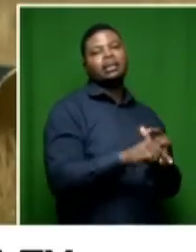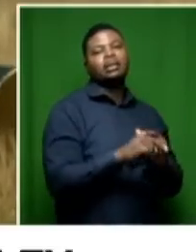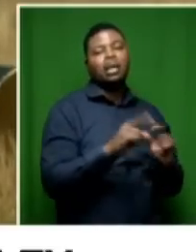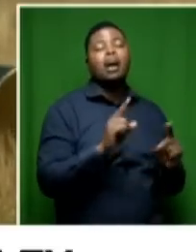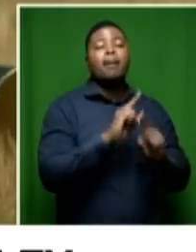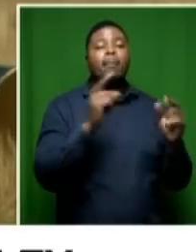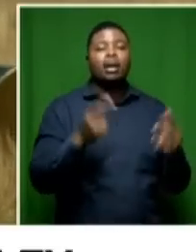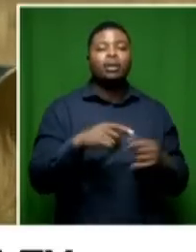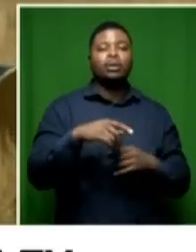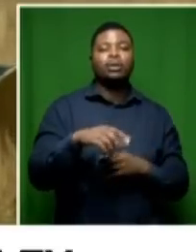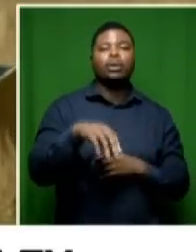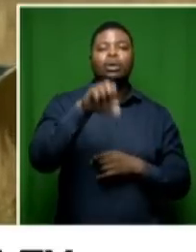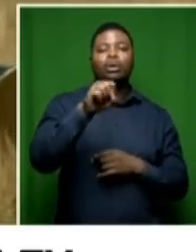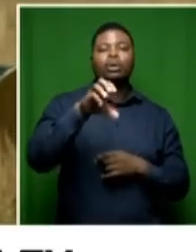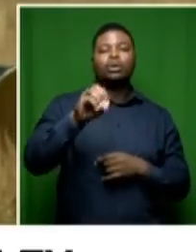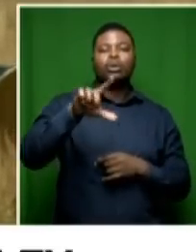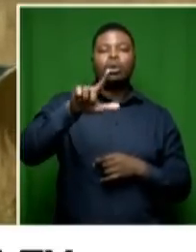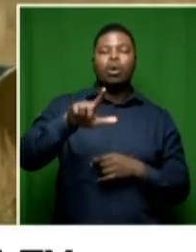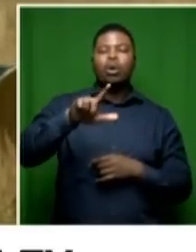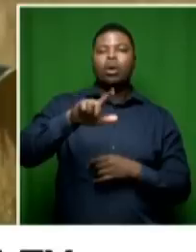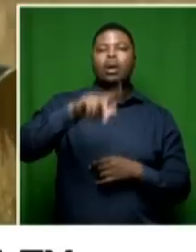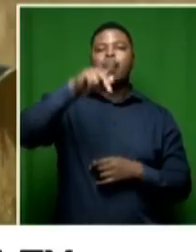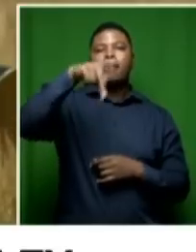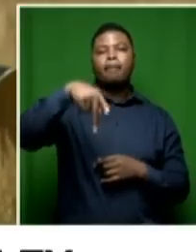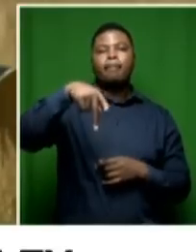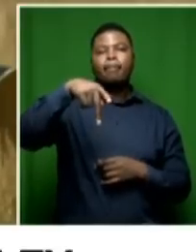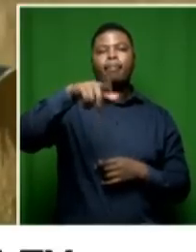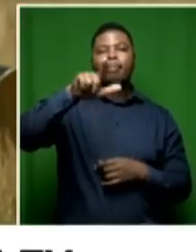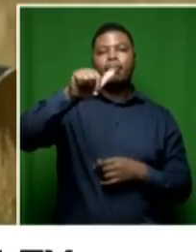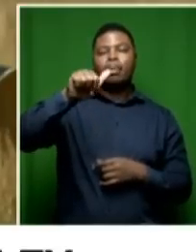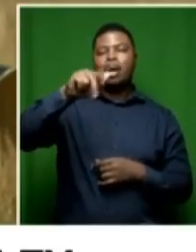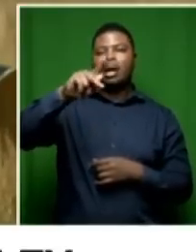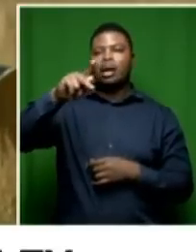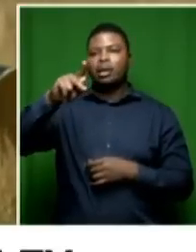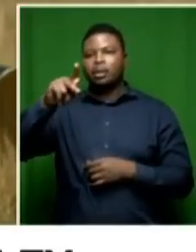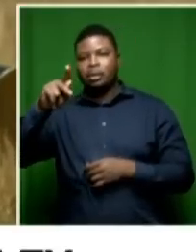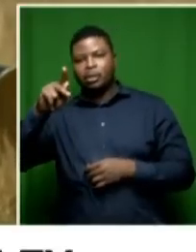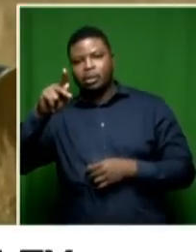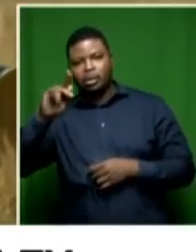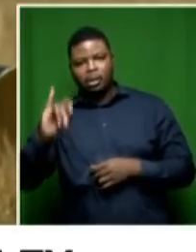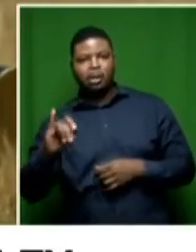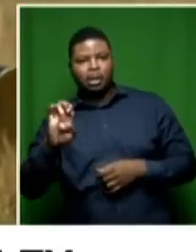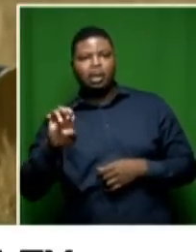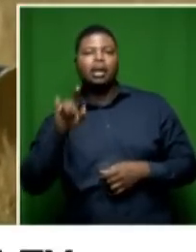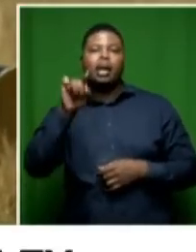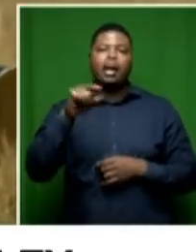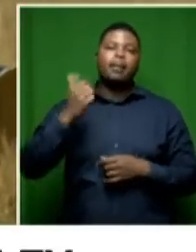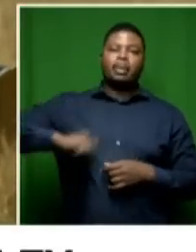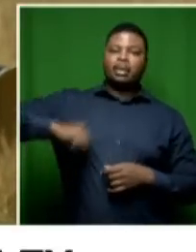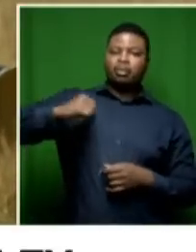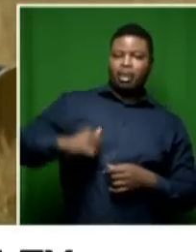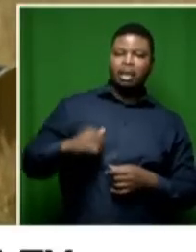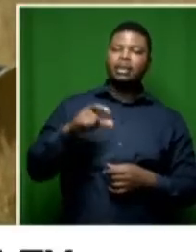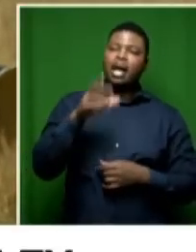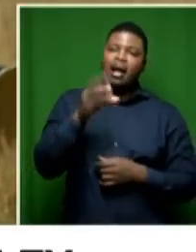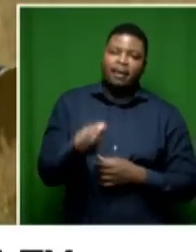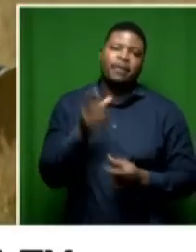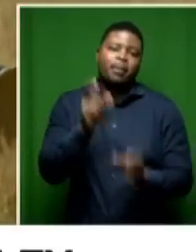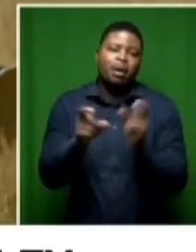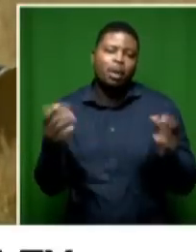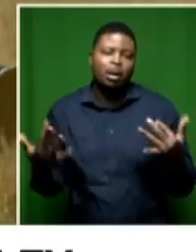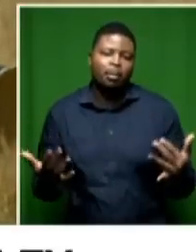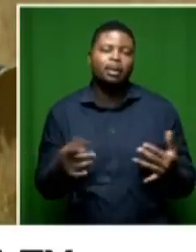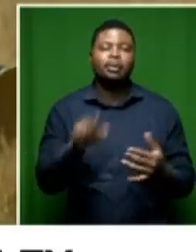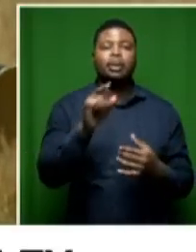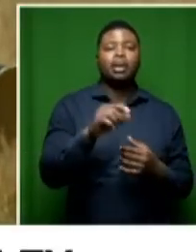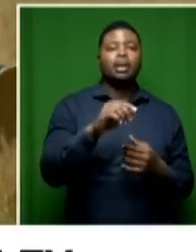Sol Plaatje Municipality is the same municipality that owes the power utility Eskom over 470 million